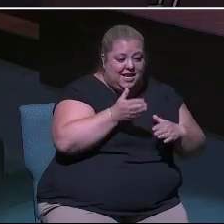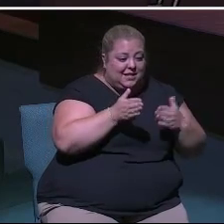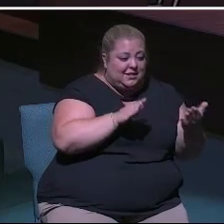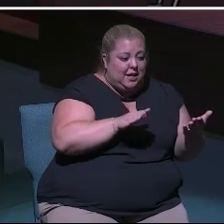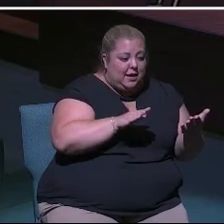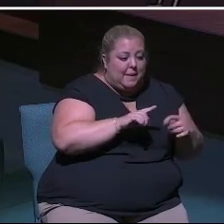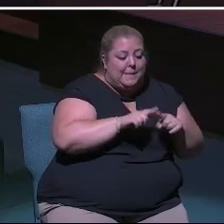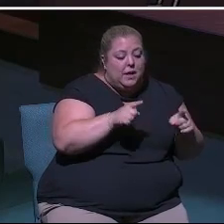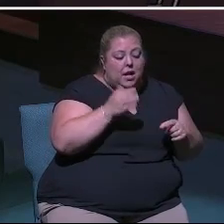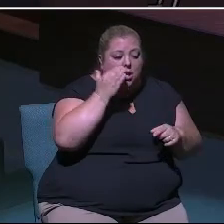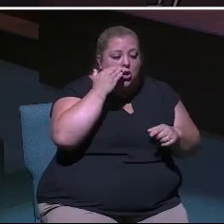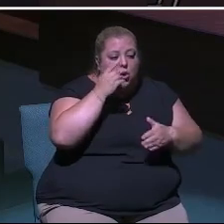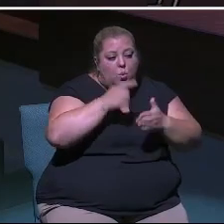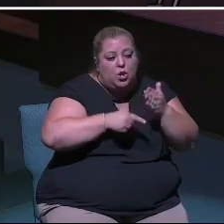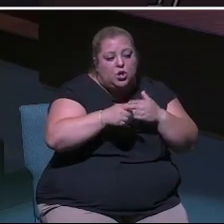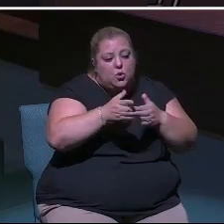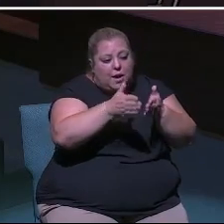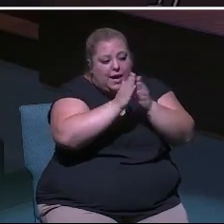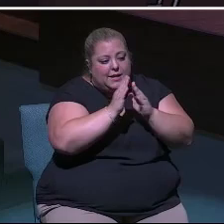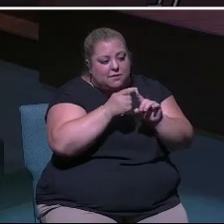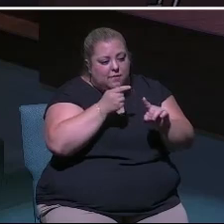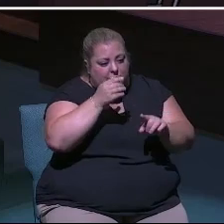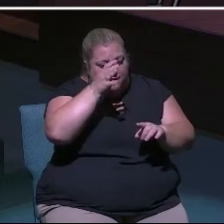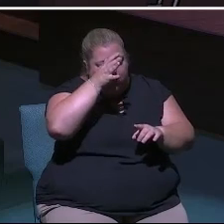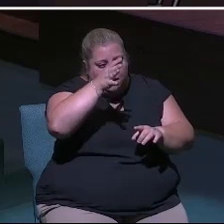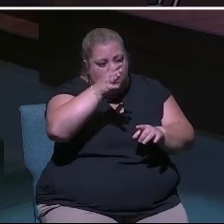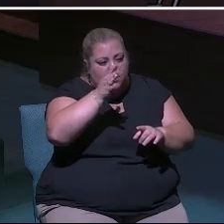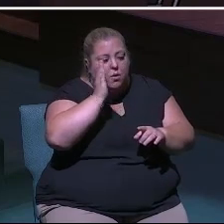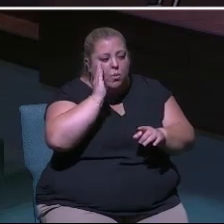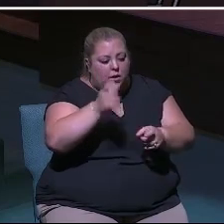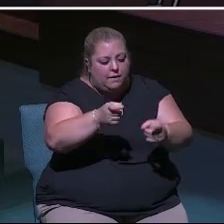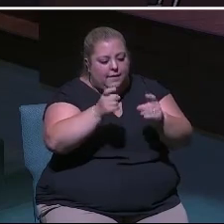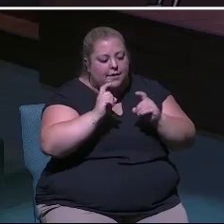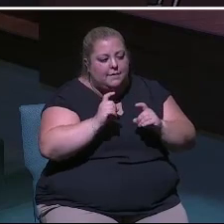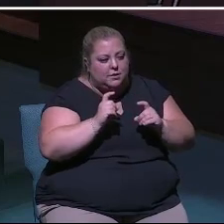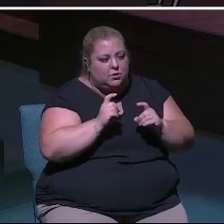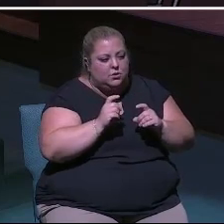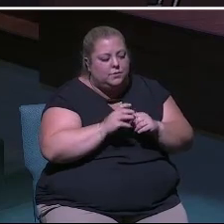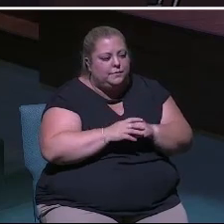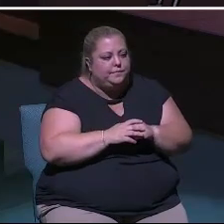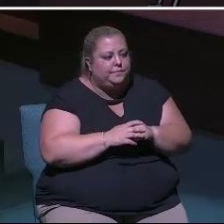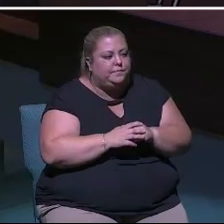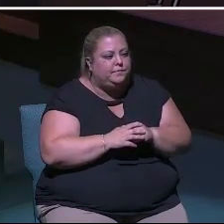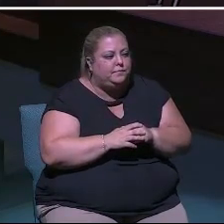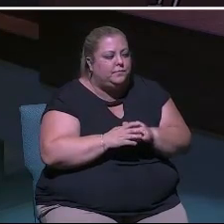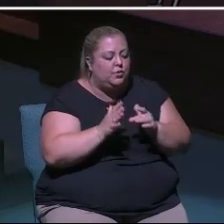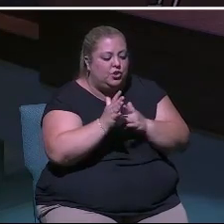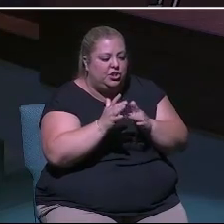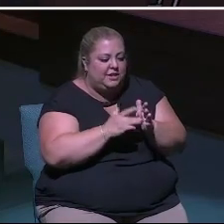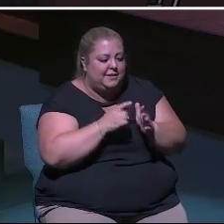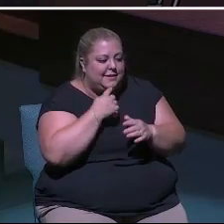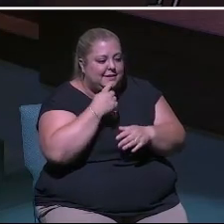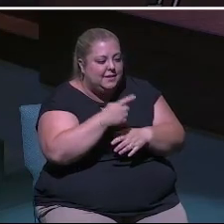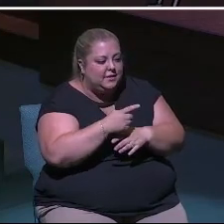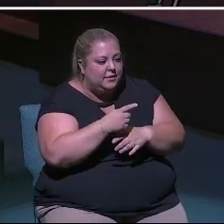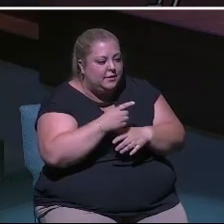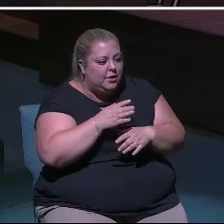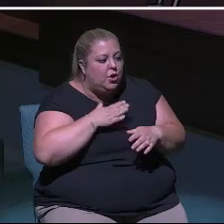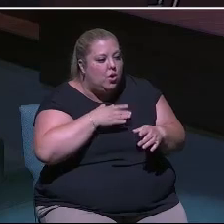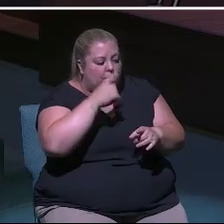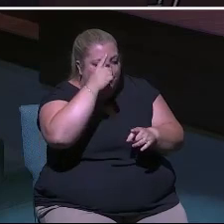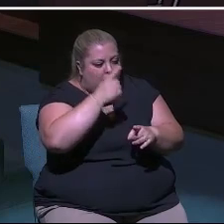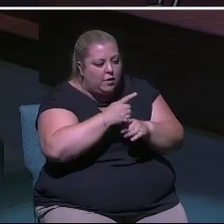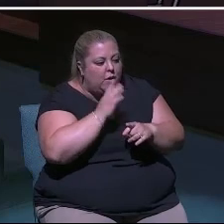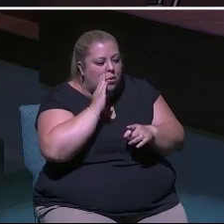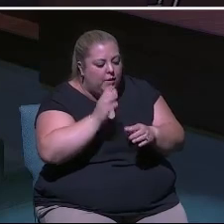Father, he'll give it to you. And Jesus said unto her, and there's a journey here. He said, thy brother shall rise again.